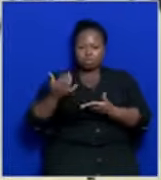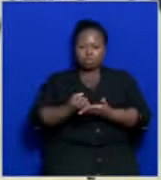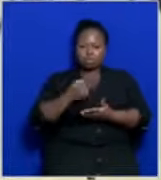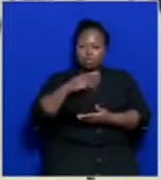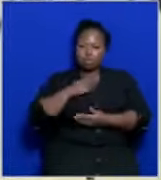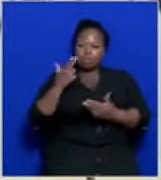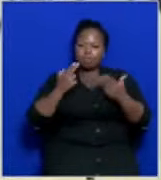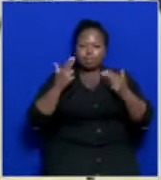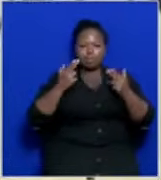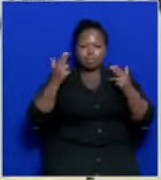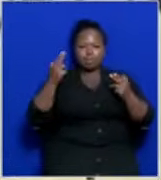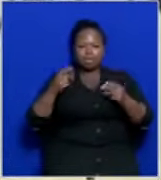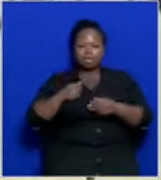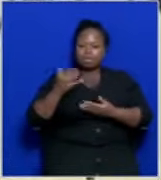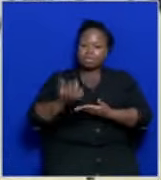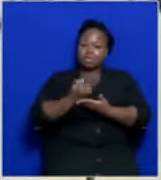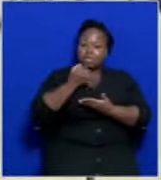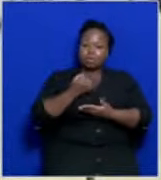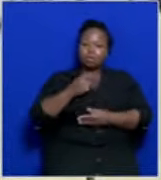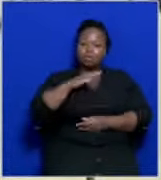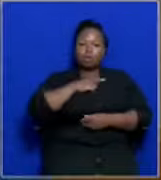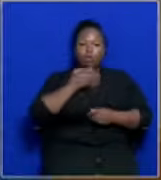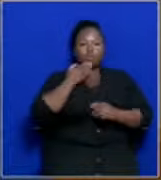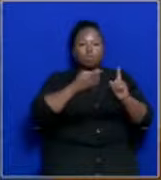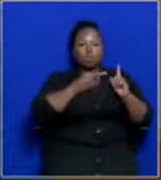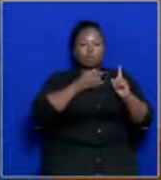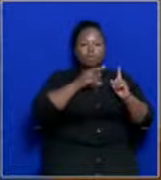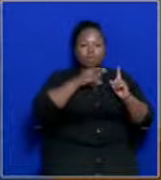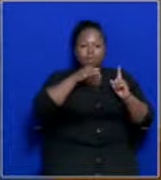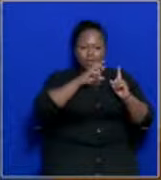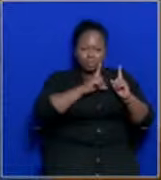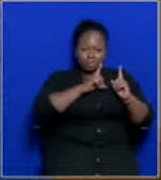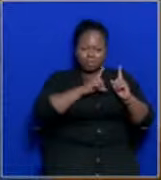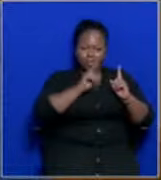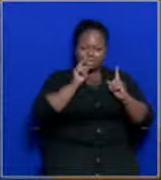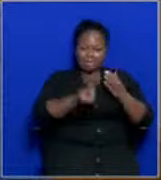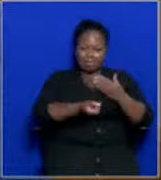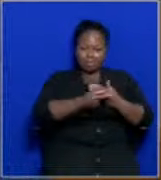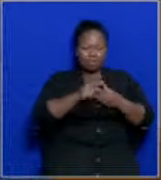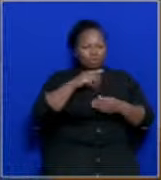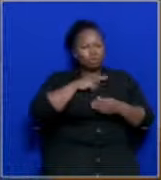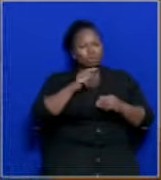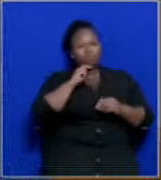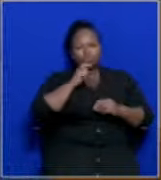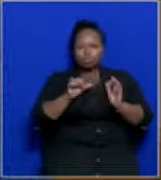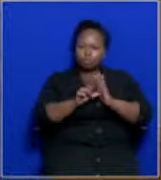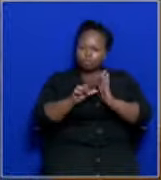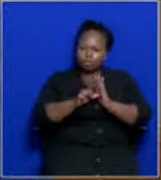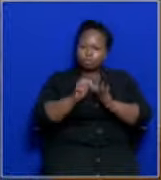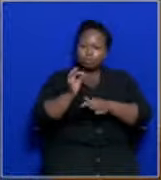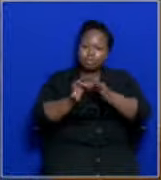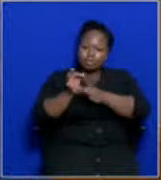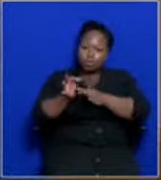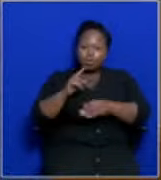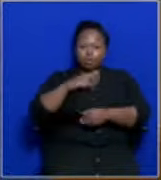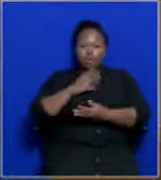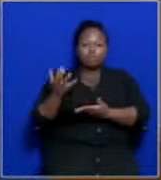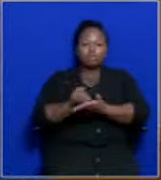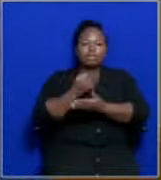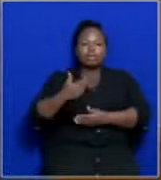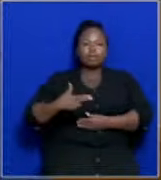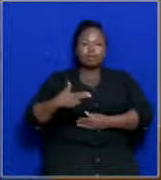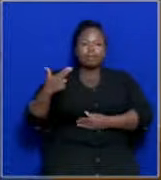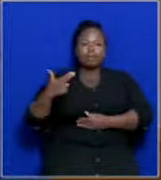by IPID following such incident, and it became necessary to explain the basis for the seizure. I confirm that